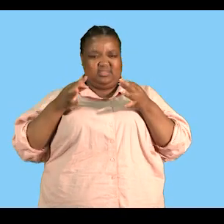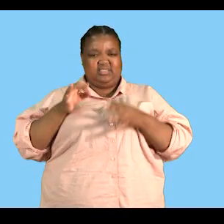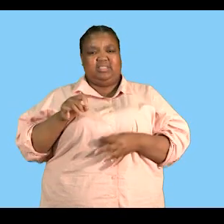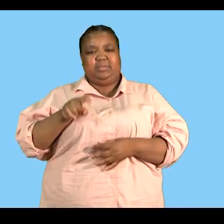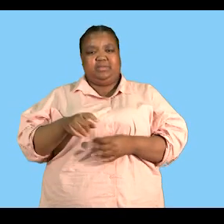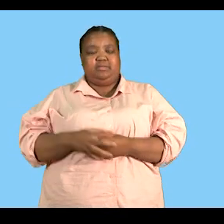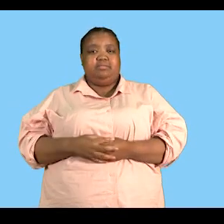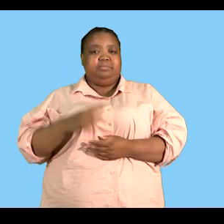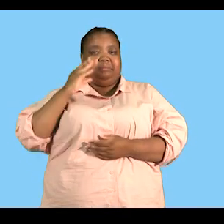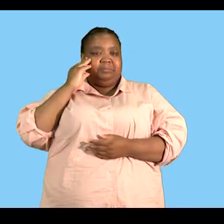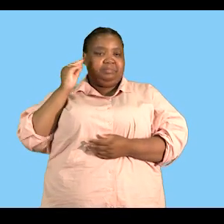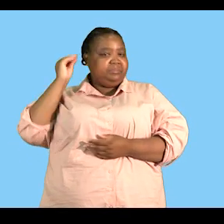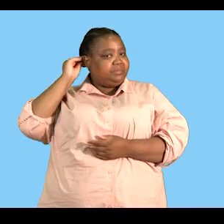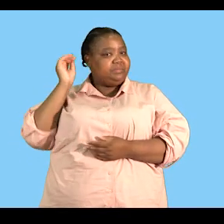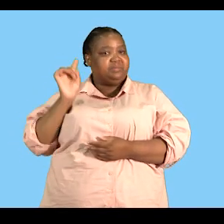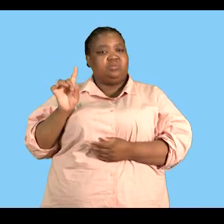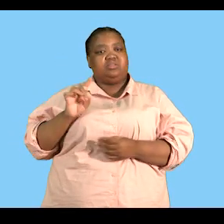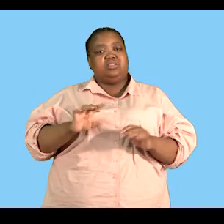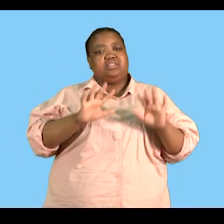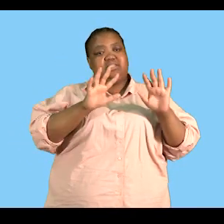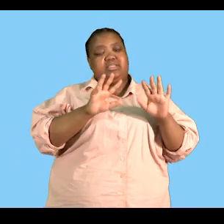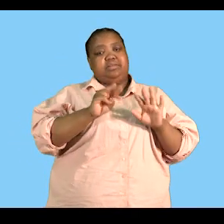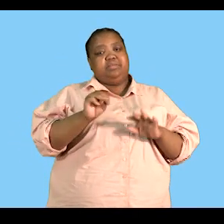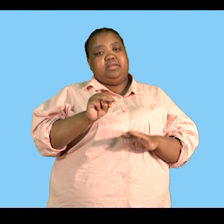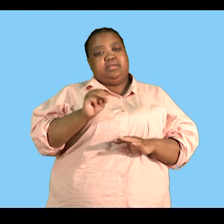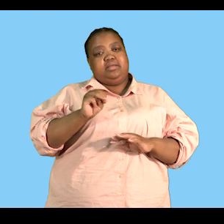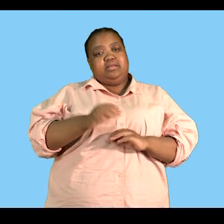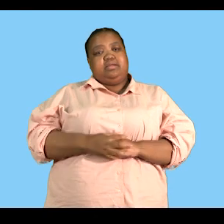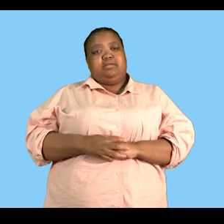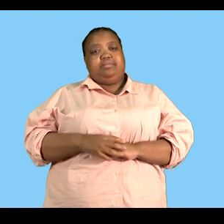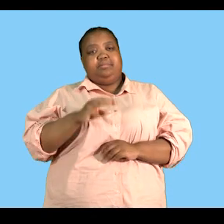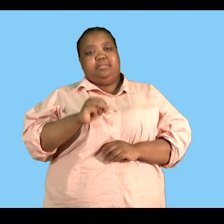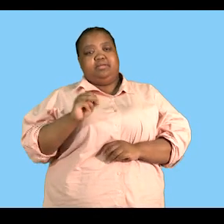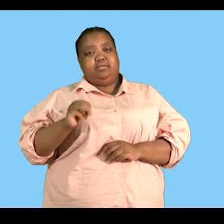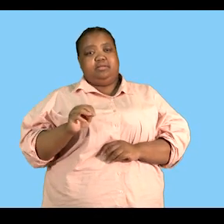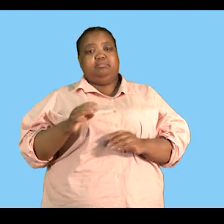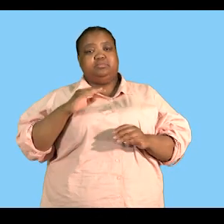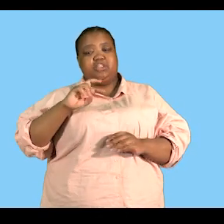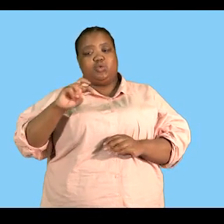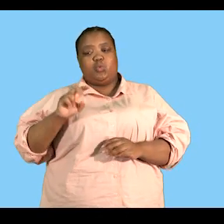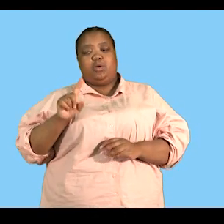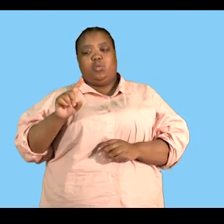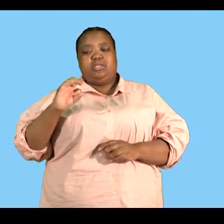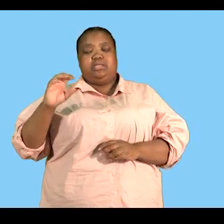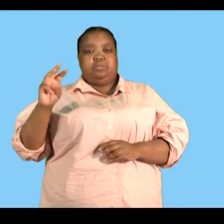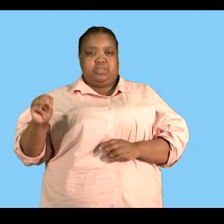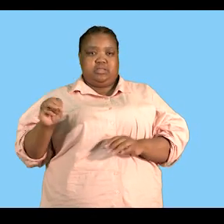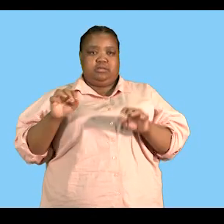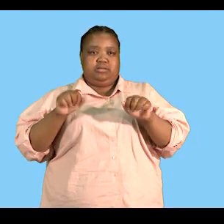divide? If we keep in mind that 10 millimeters is 1